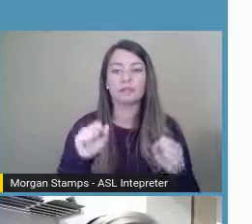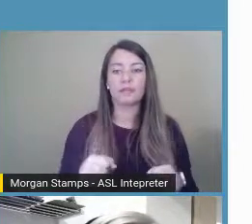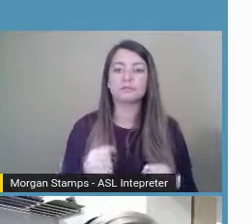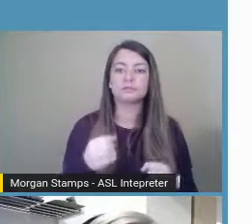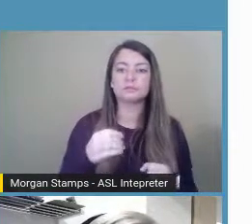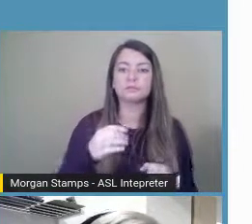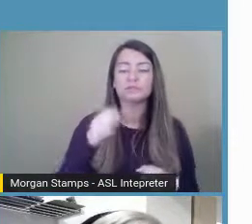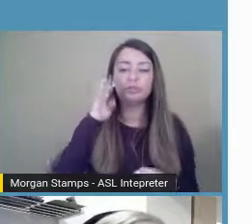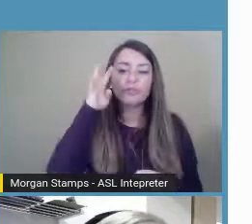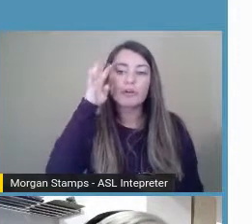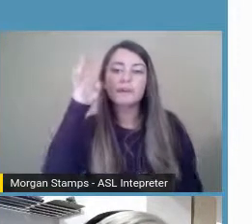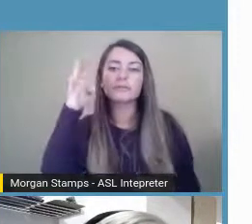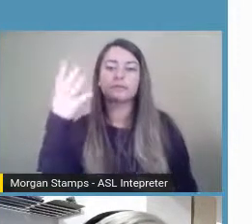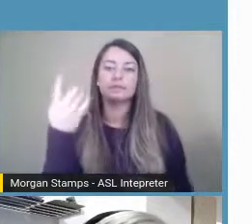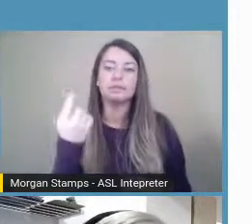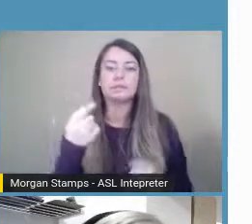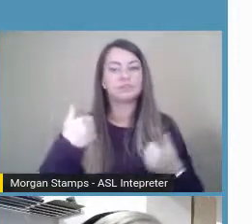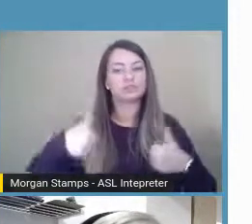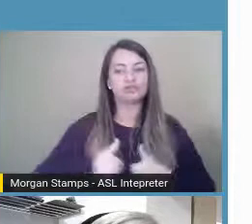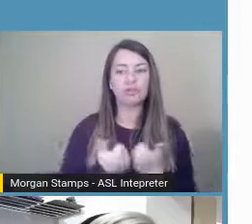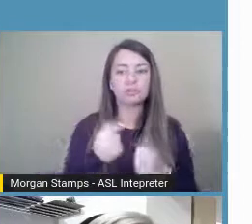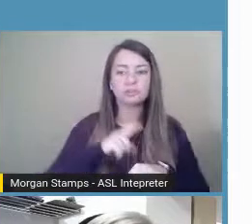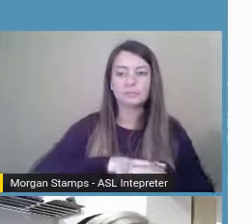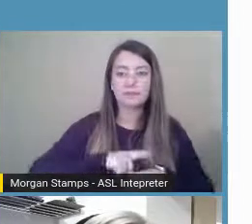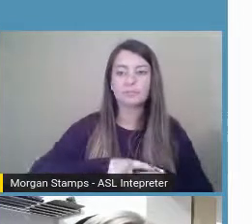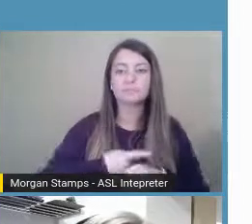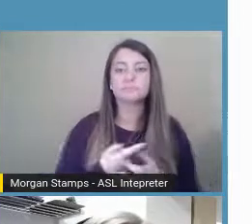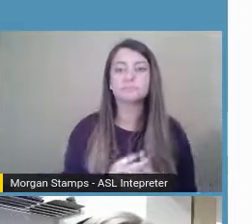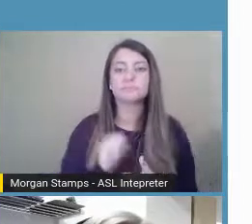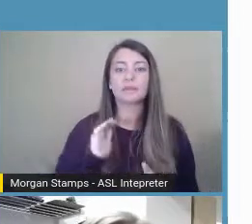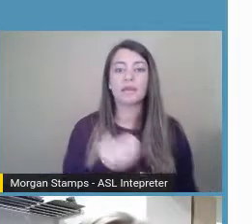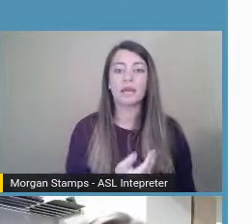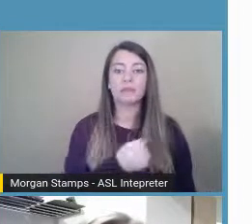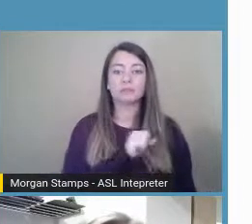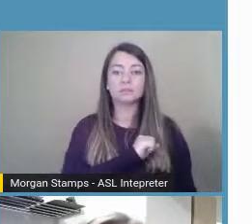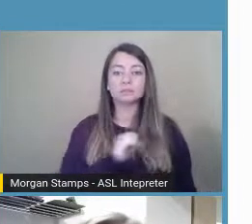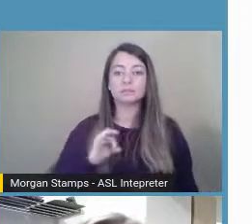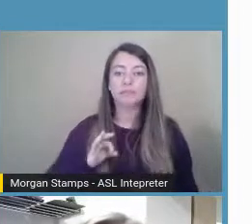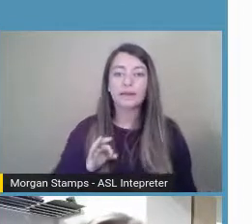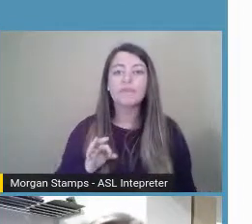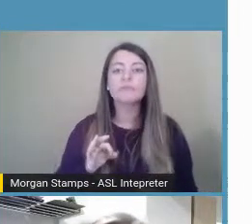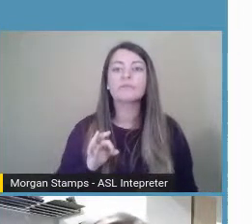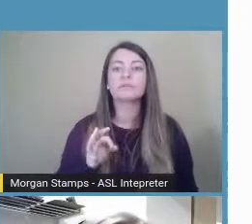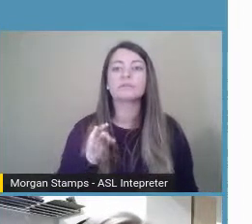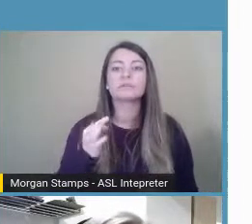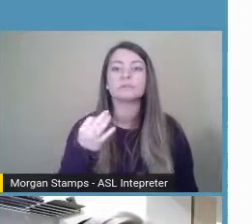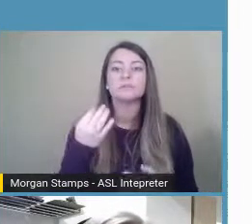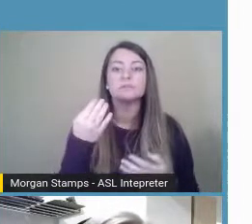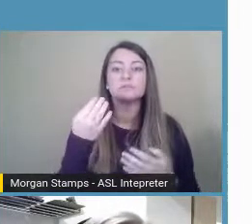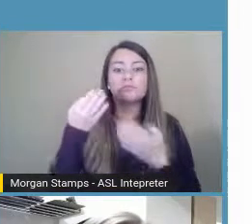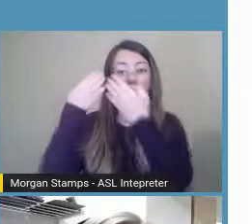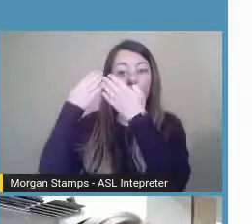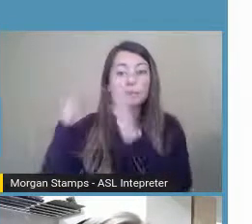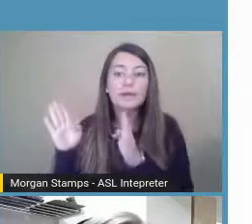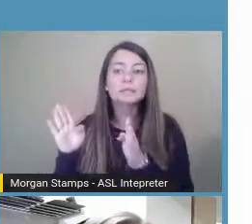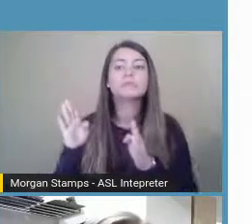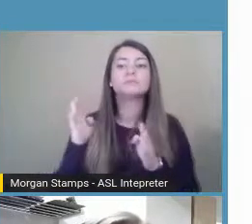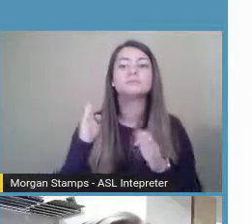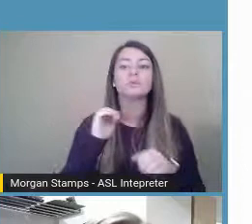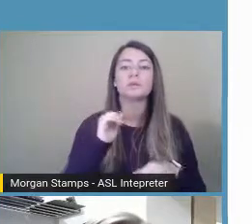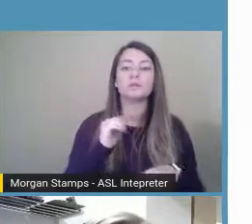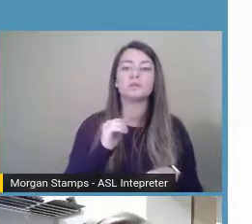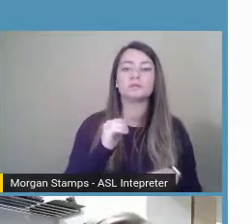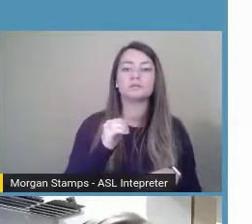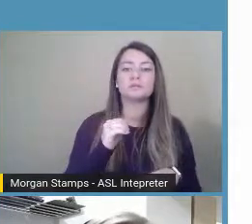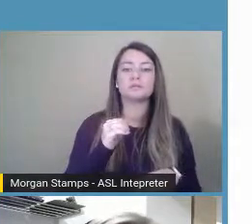slowly resume in-person programs. Thank you again for inviting me to talk about the Asheville Art Museum's Third Thursday program. I'd